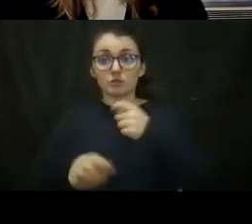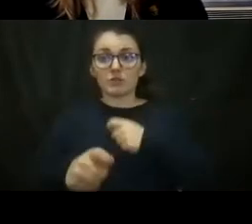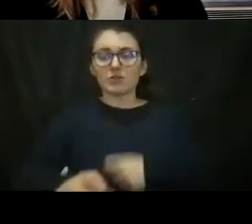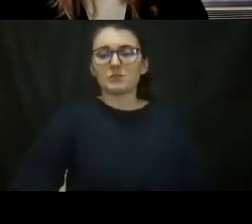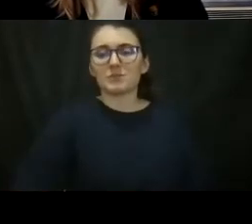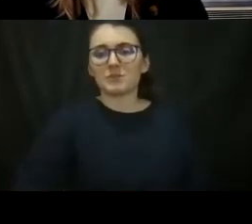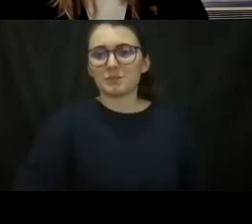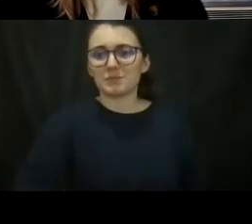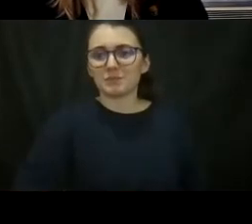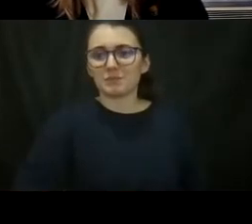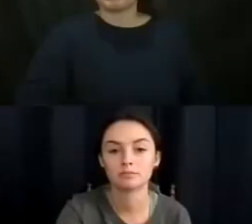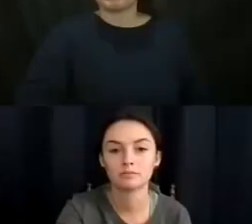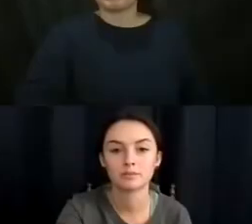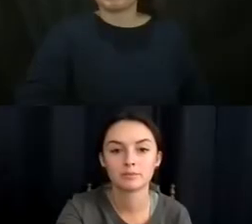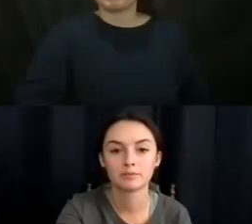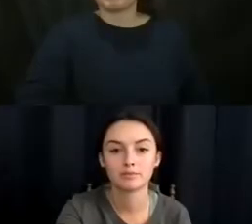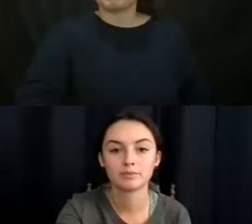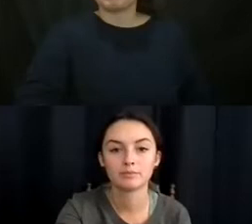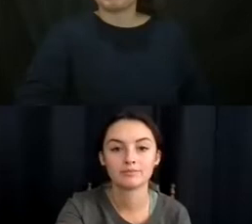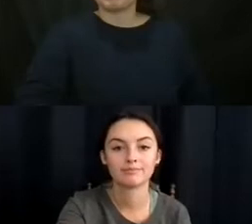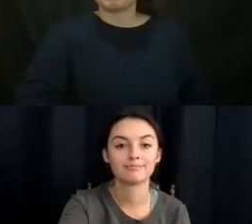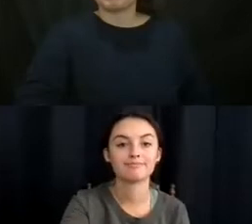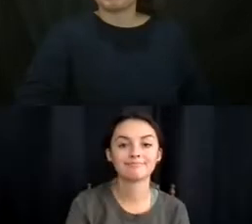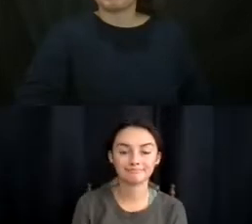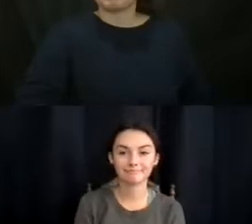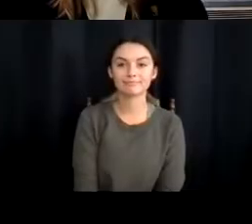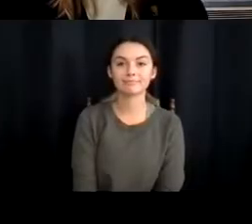or two people just guessing something they see that's different.